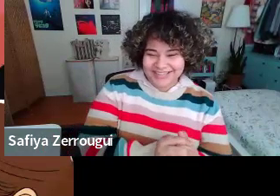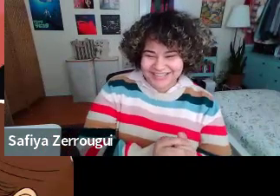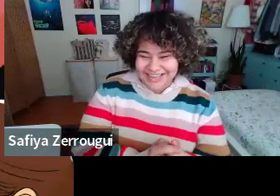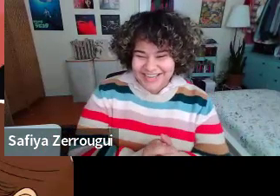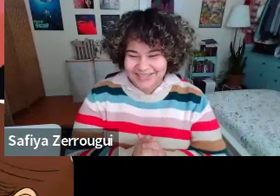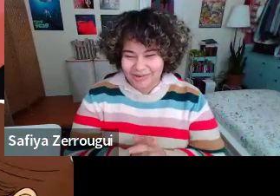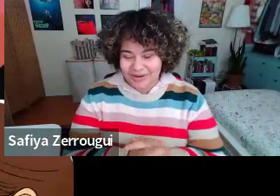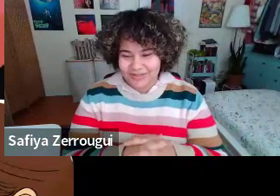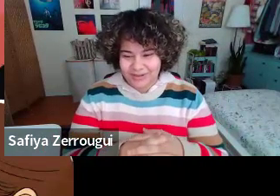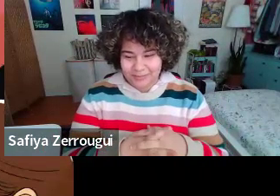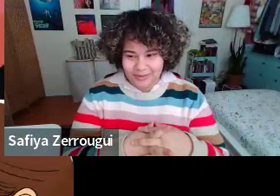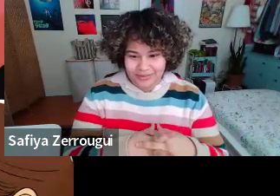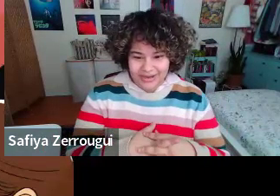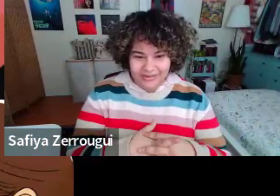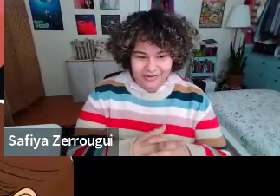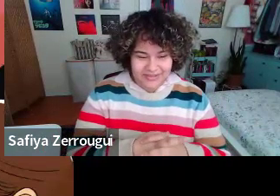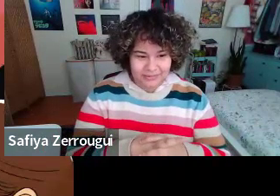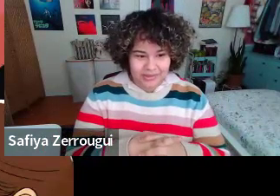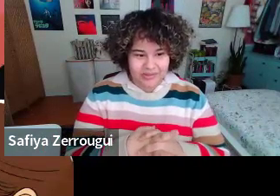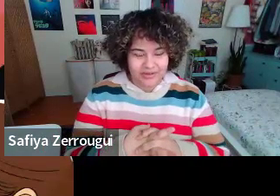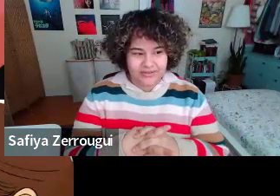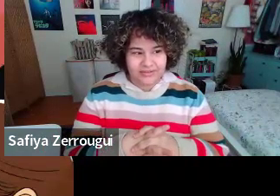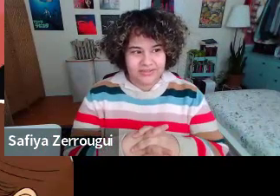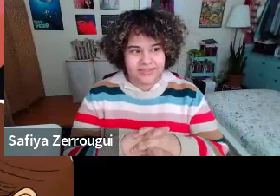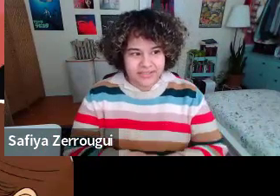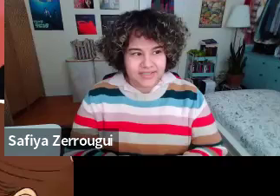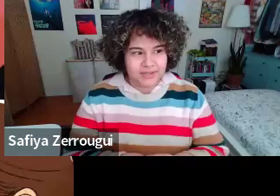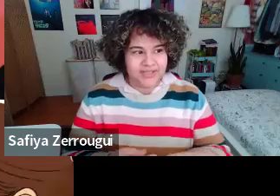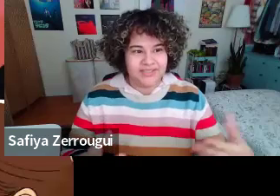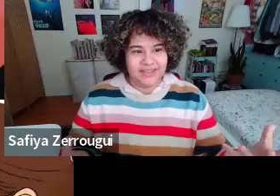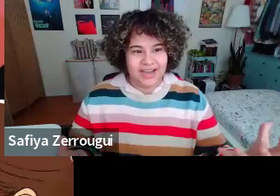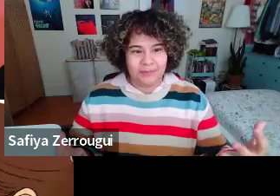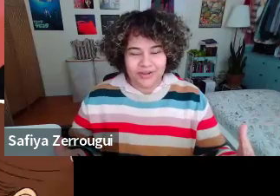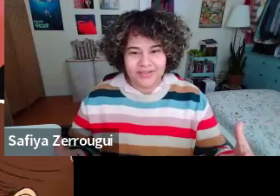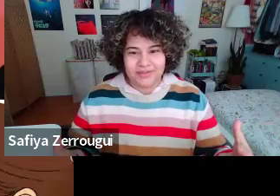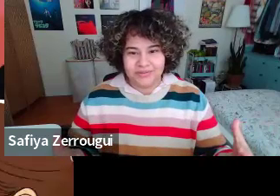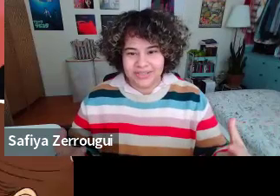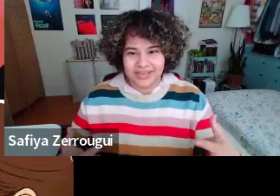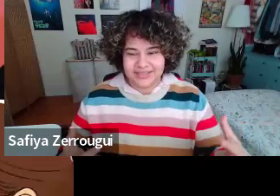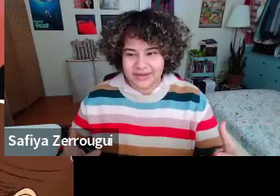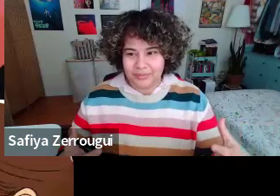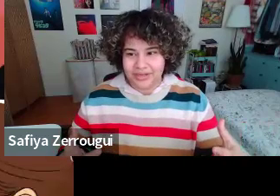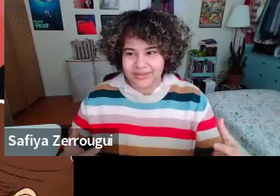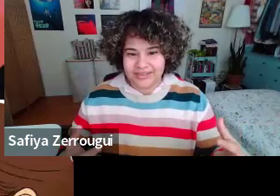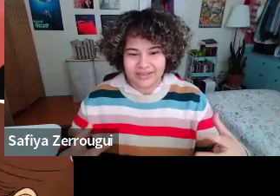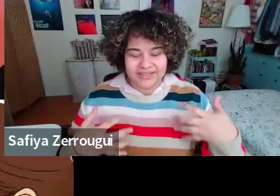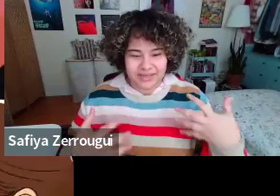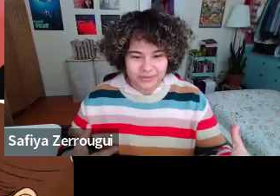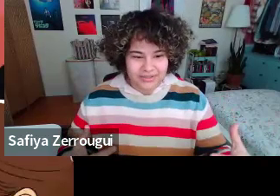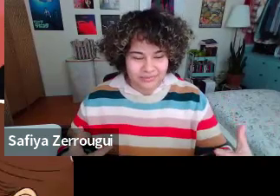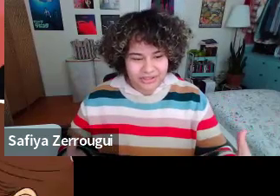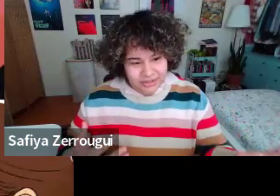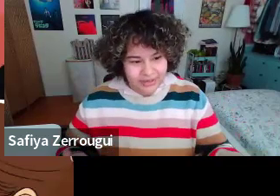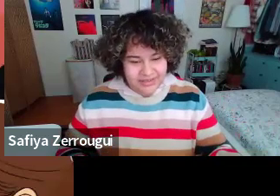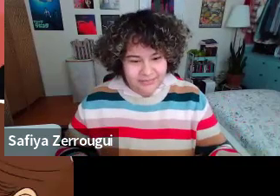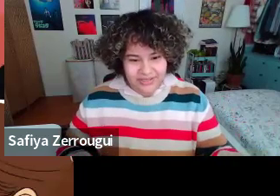um so it was all about that, honestly, with the scenes, because I wanted to, like I said, bring that like